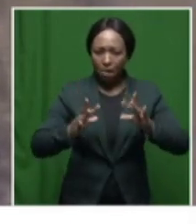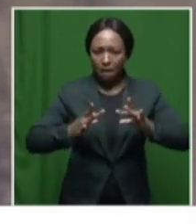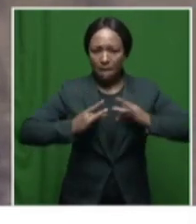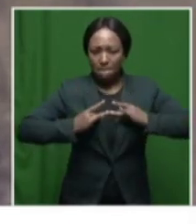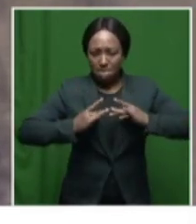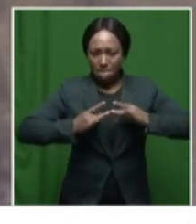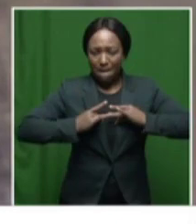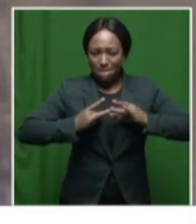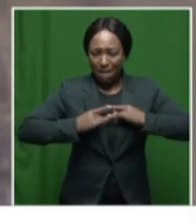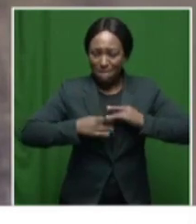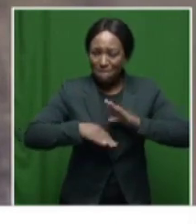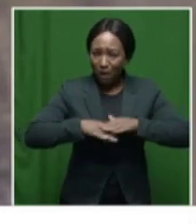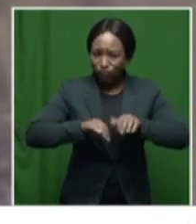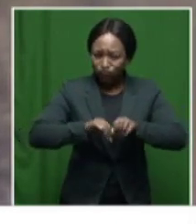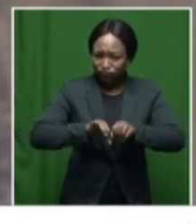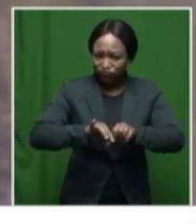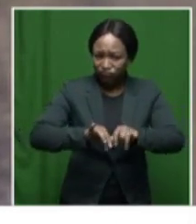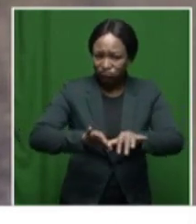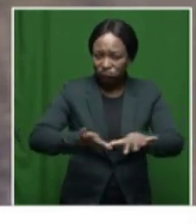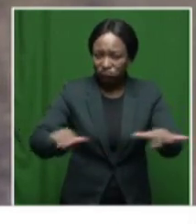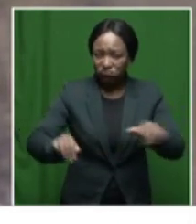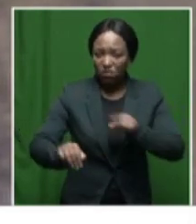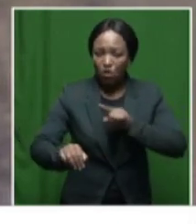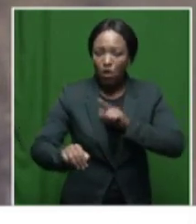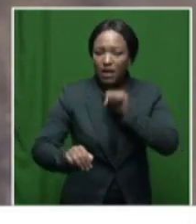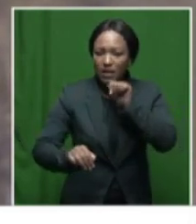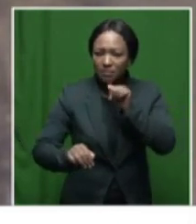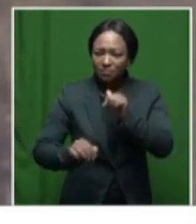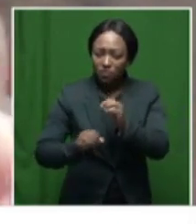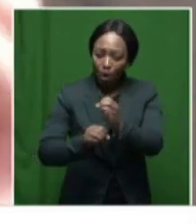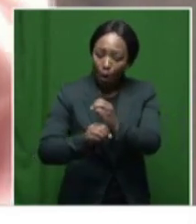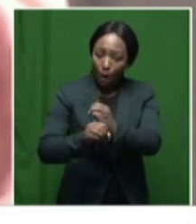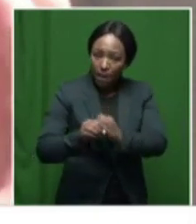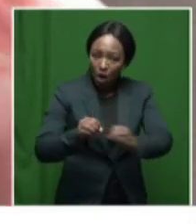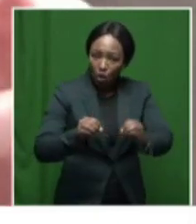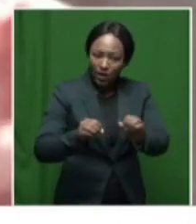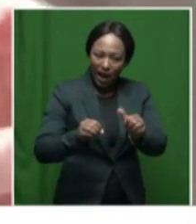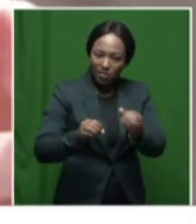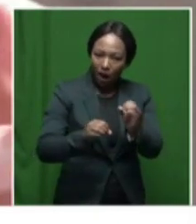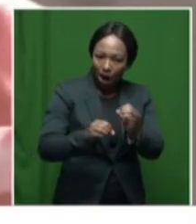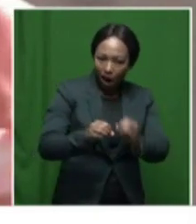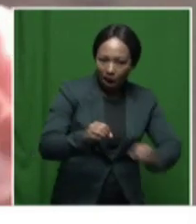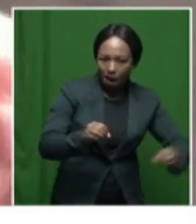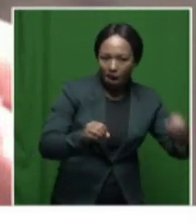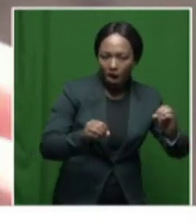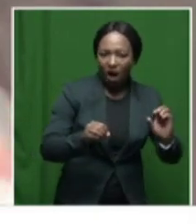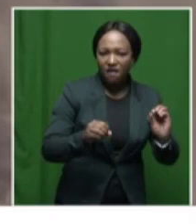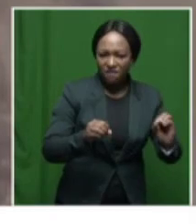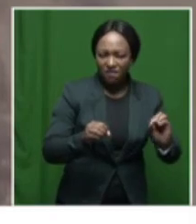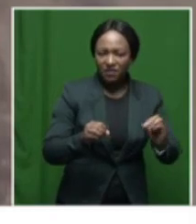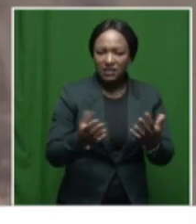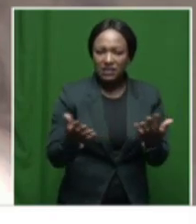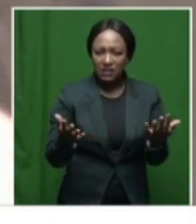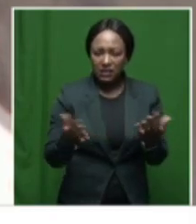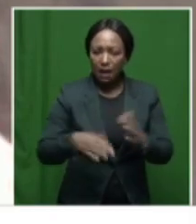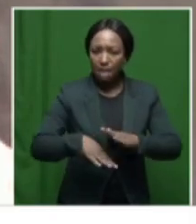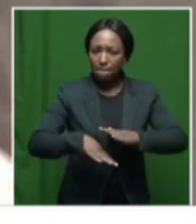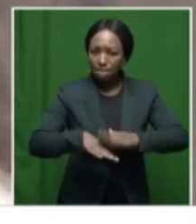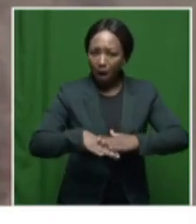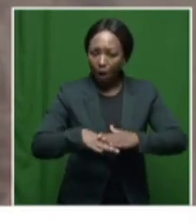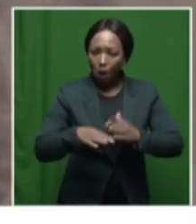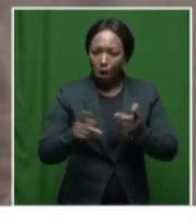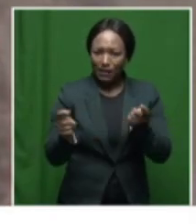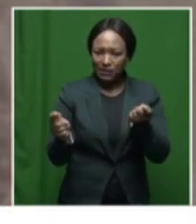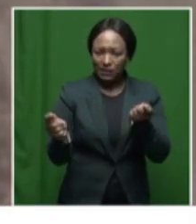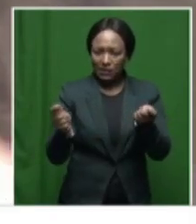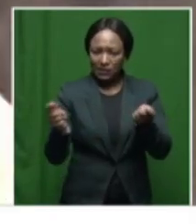more transmissible, even if it's a subvariant or an offspring of the original Omicron, it becomes more dominating,